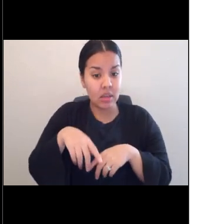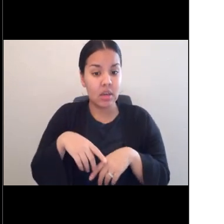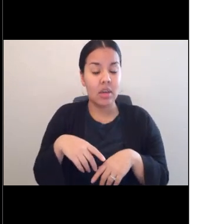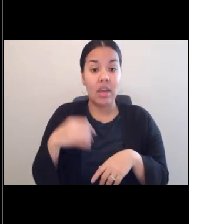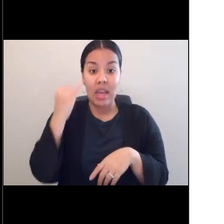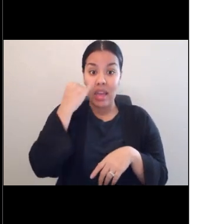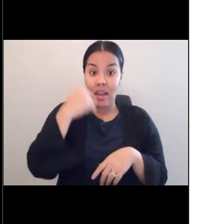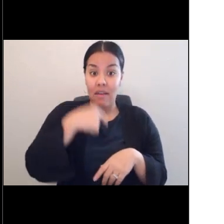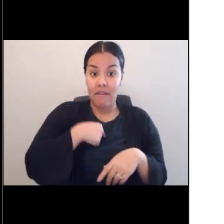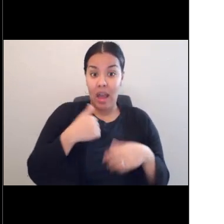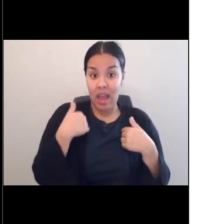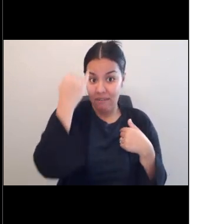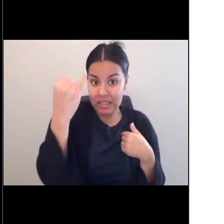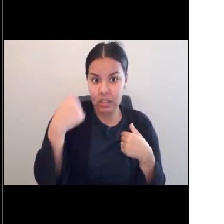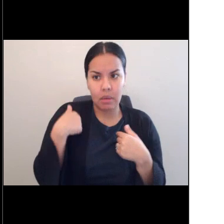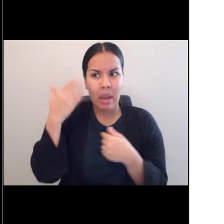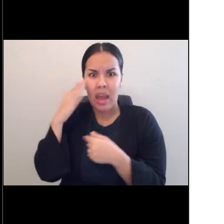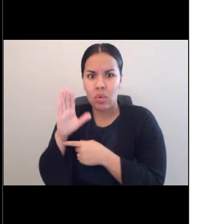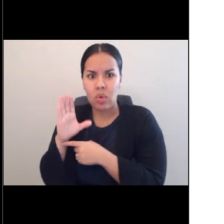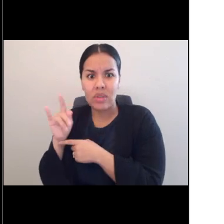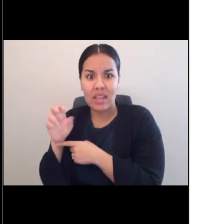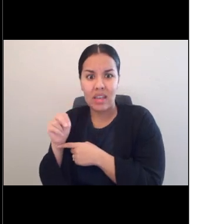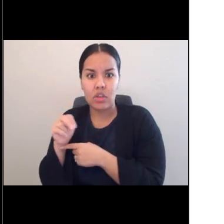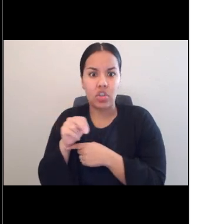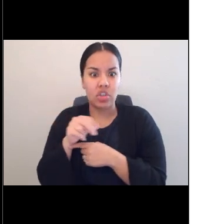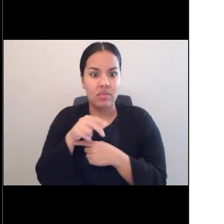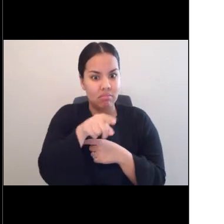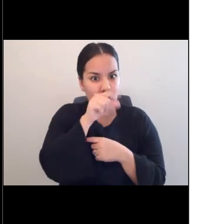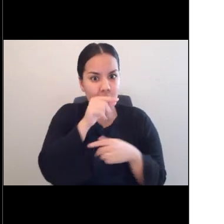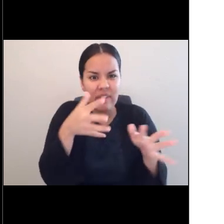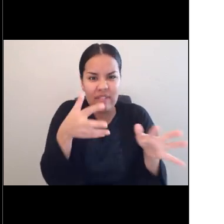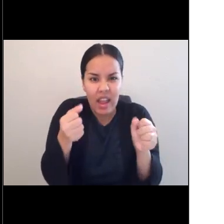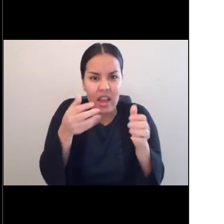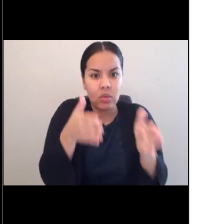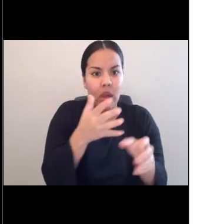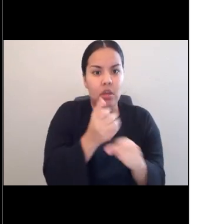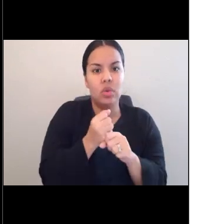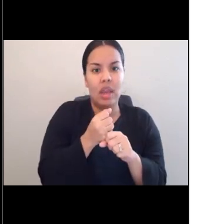Twitter is the fastest way to get relevant papers on that idea.